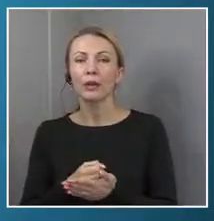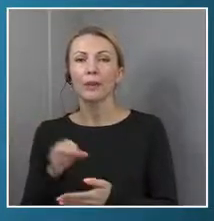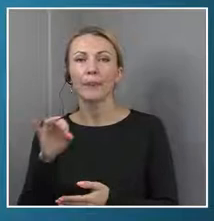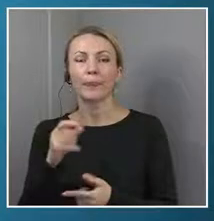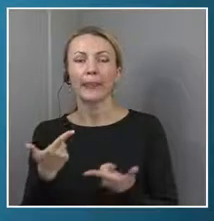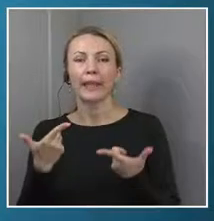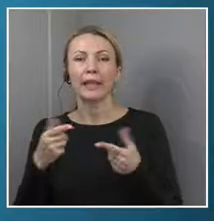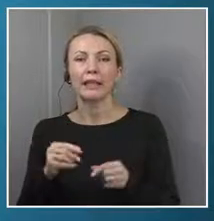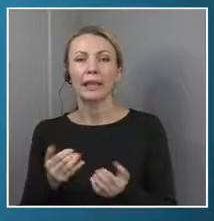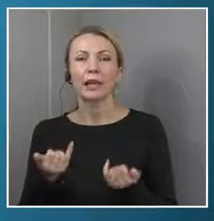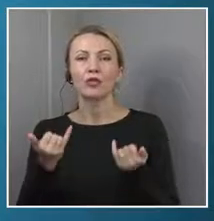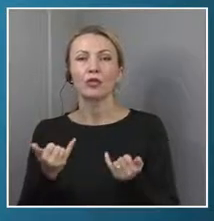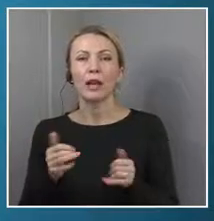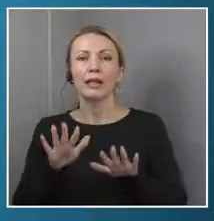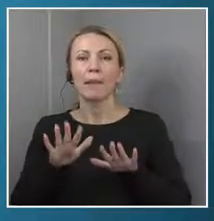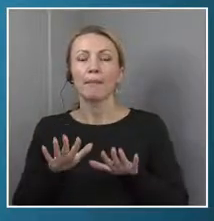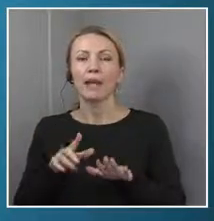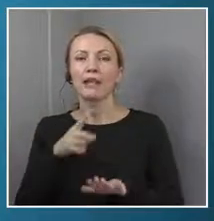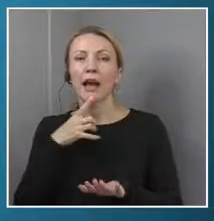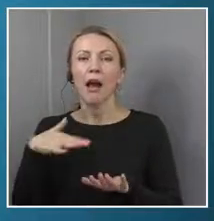now a couple of words about